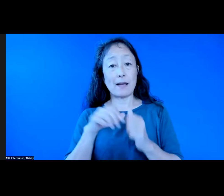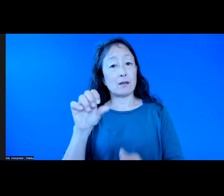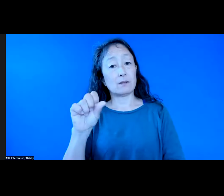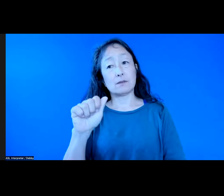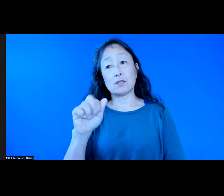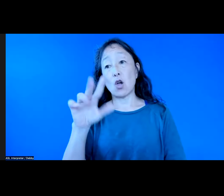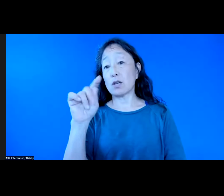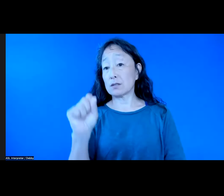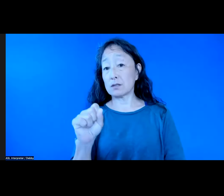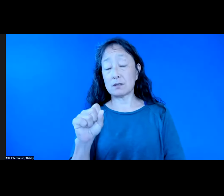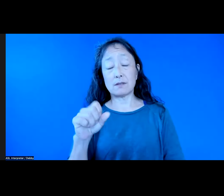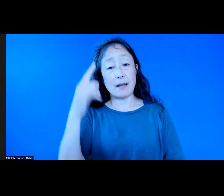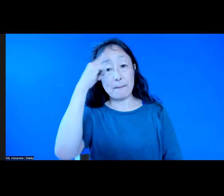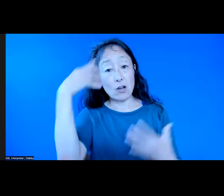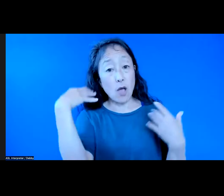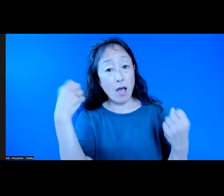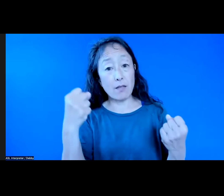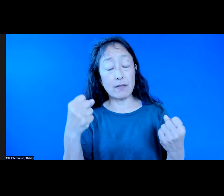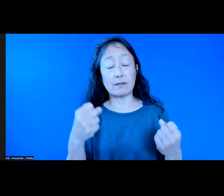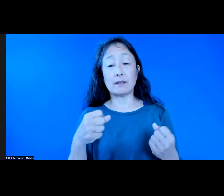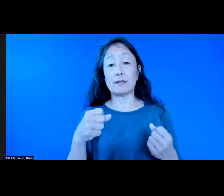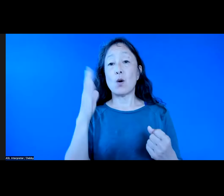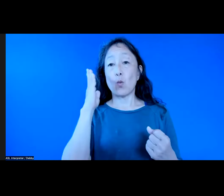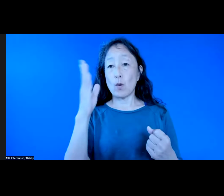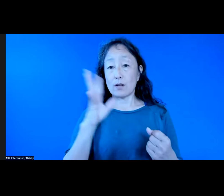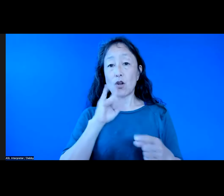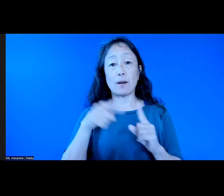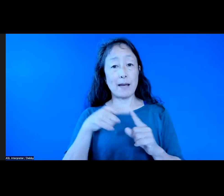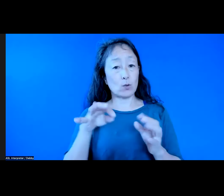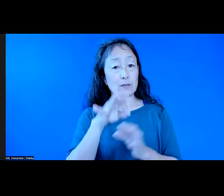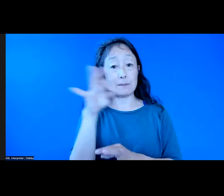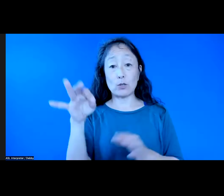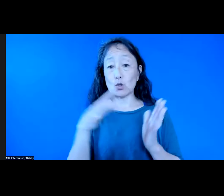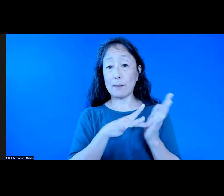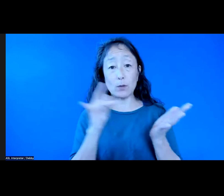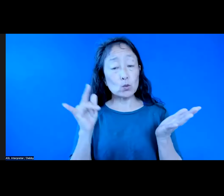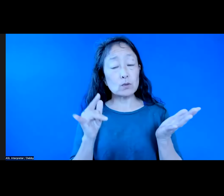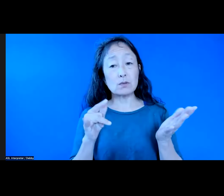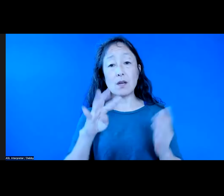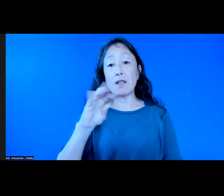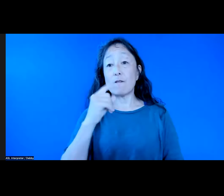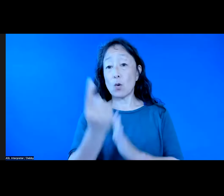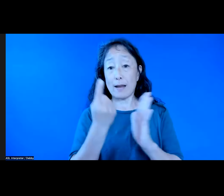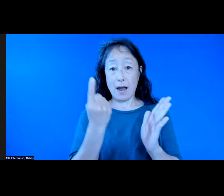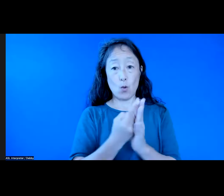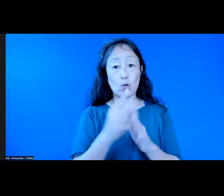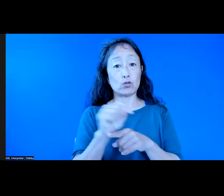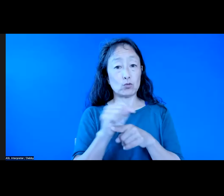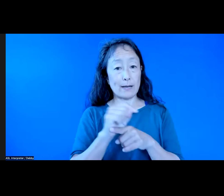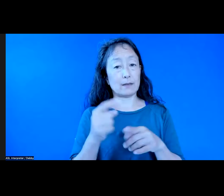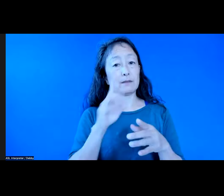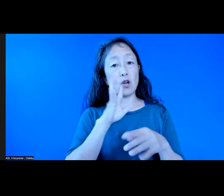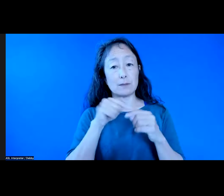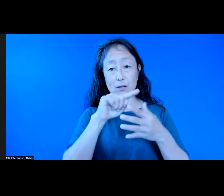talk about spiritual abuse. The 40-hour covers all of these major topics. But the foundation of